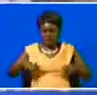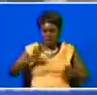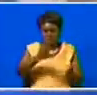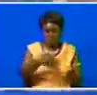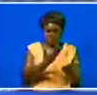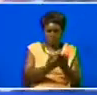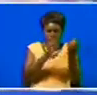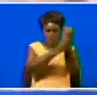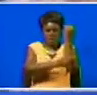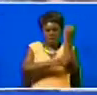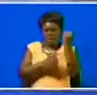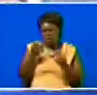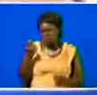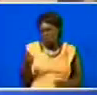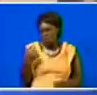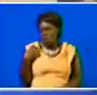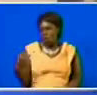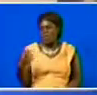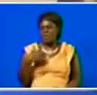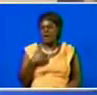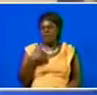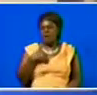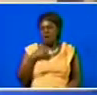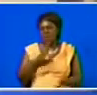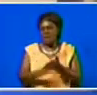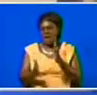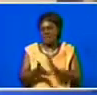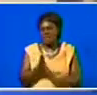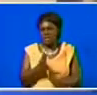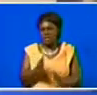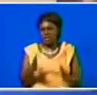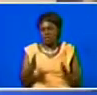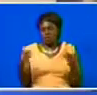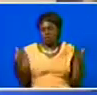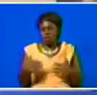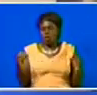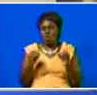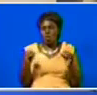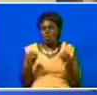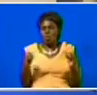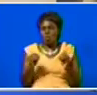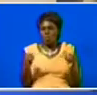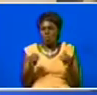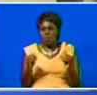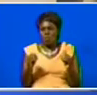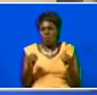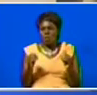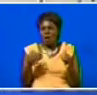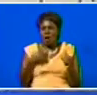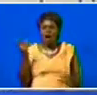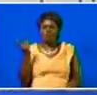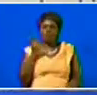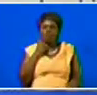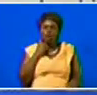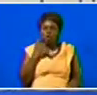the country with very little of their own. At a small shop in the outskirts of the Kakuma refugee camp stands a small